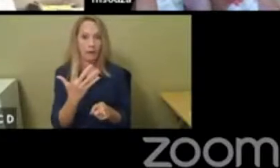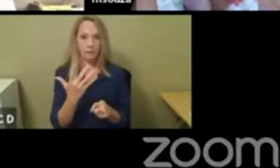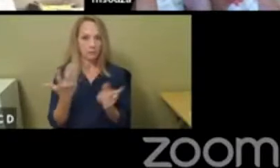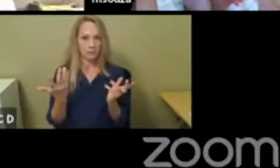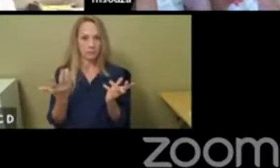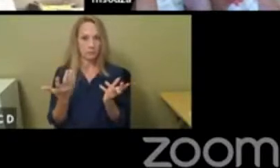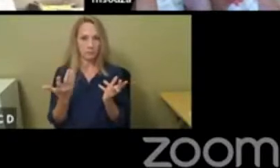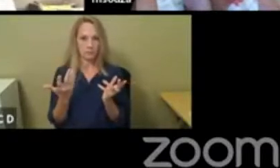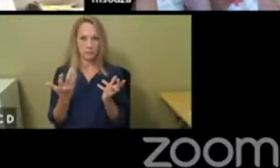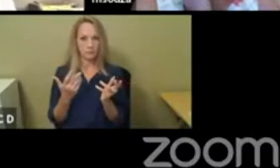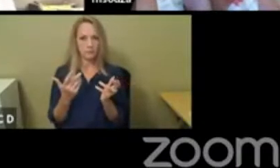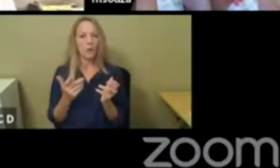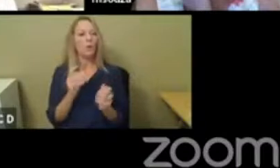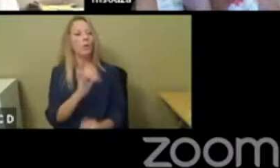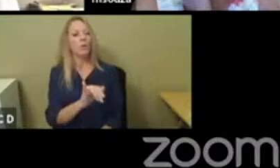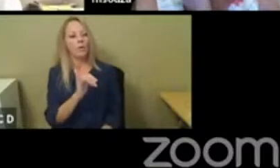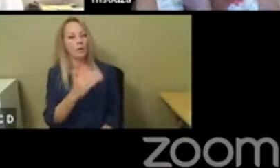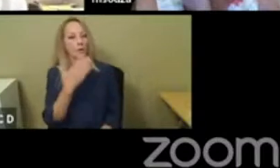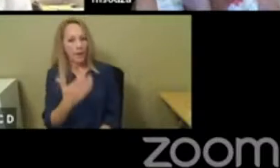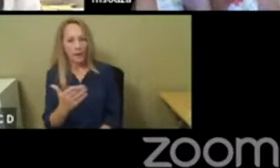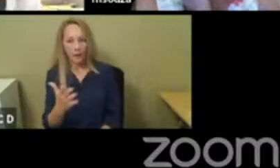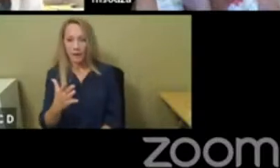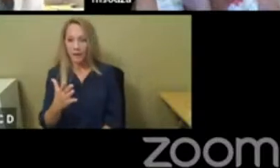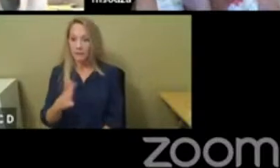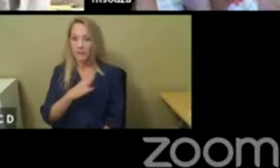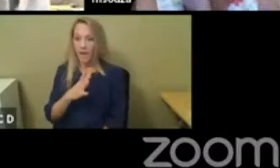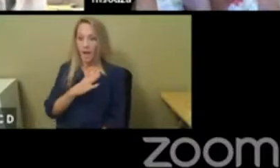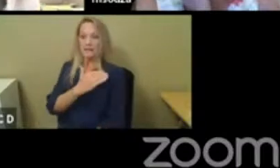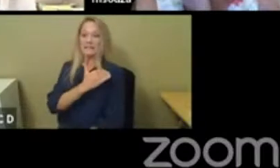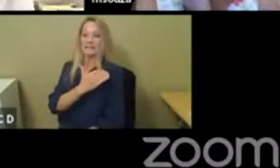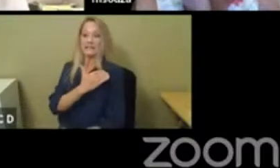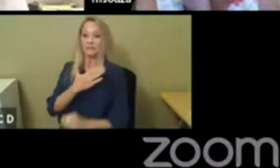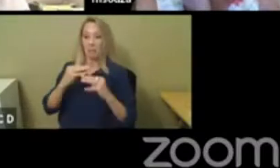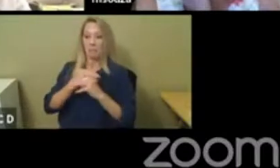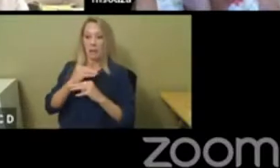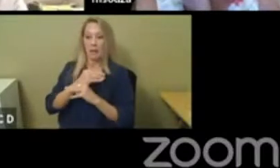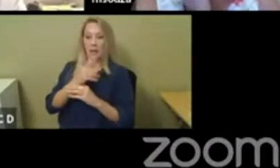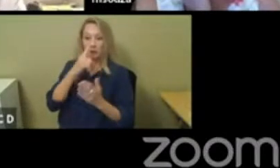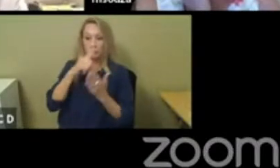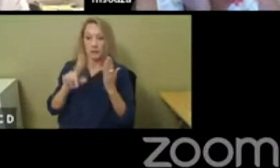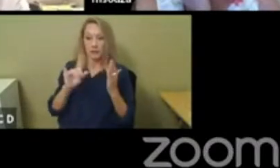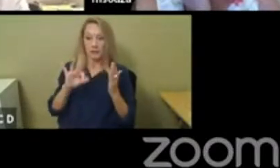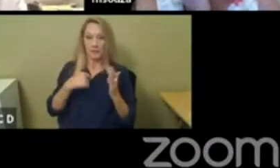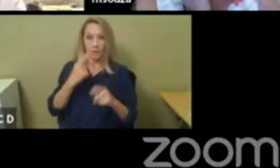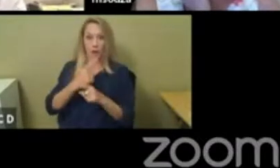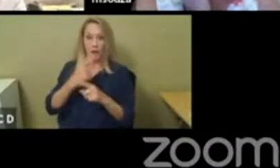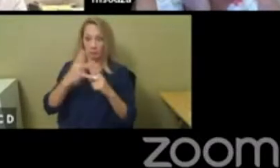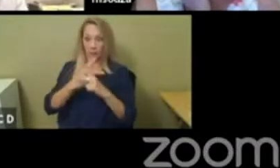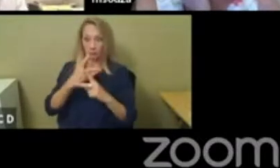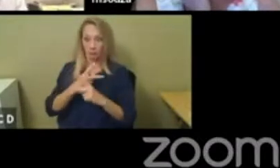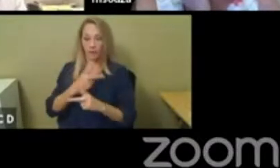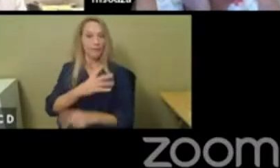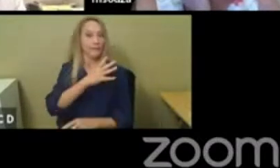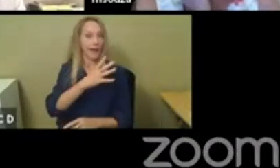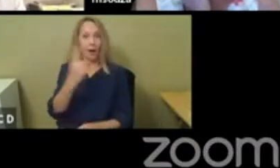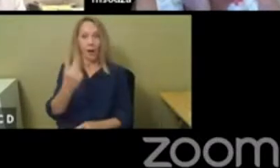Okay. Thank you. I love people checking on my math because it always needs to be checked.